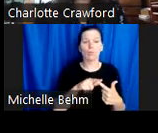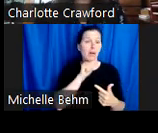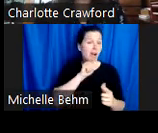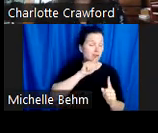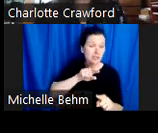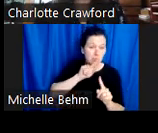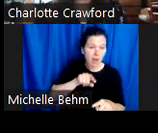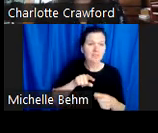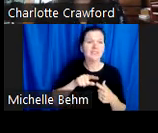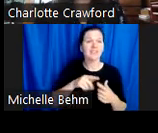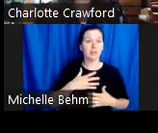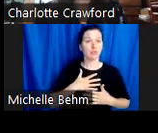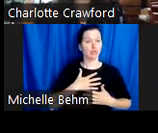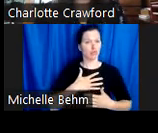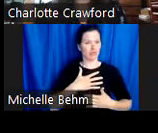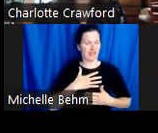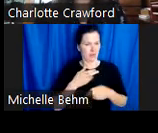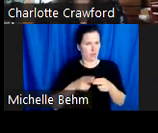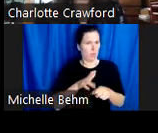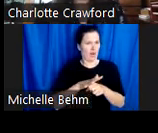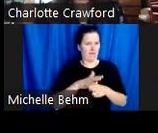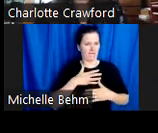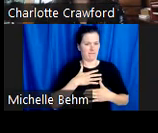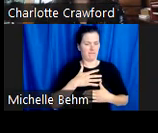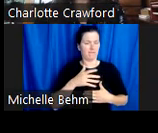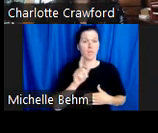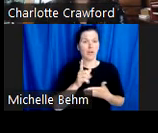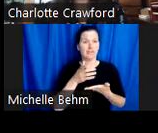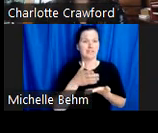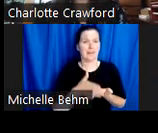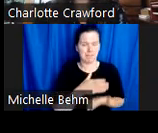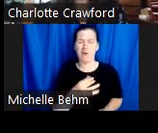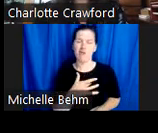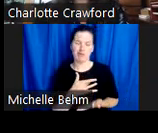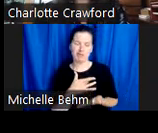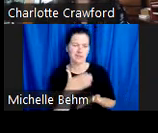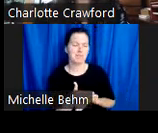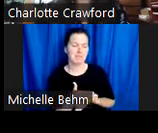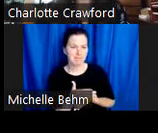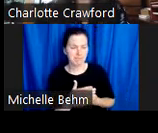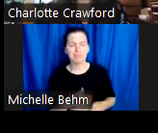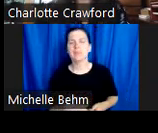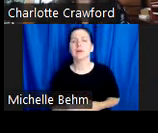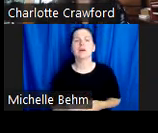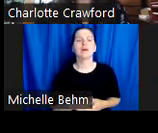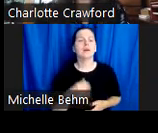gets shallow enough that they stop breathing, and then the heart stops. If you have somebody who's used